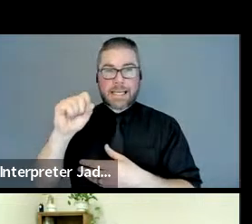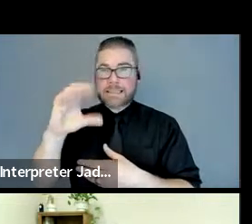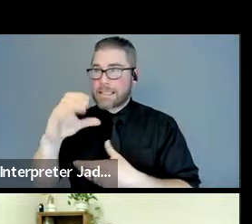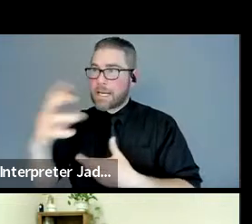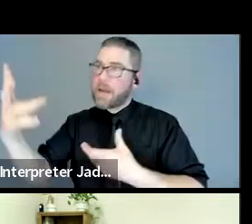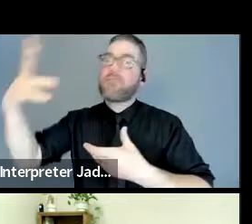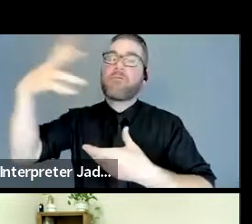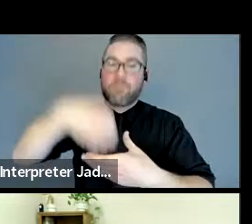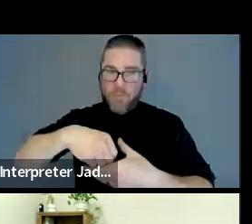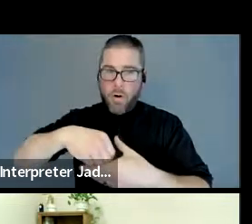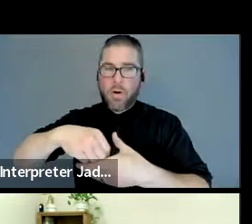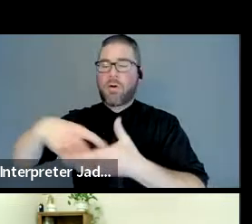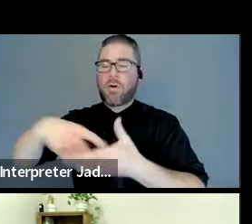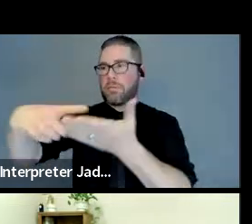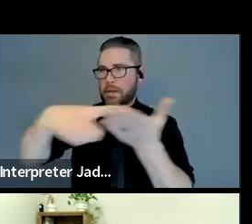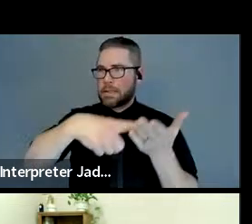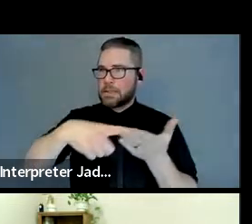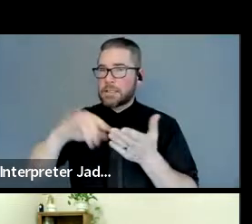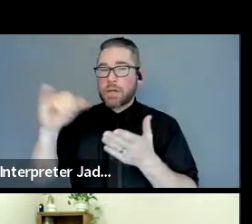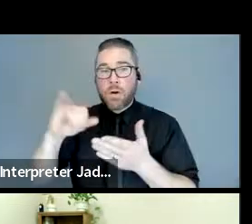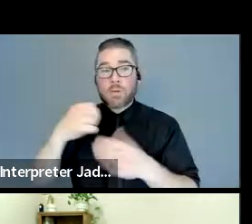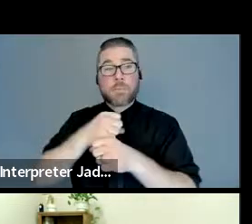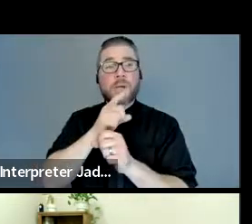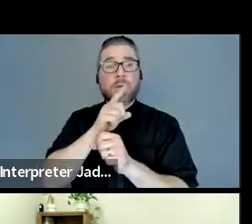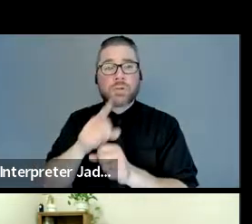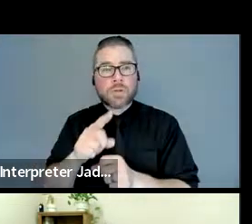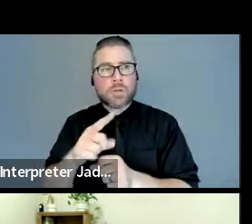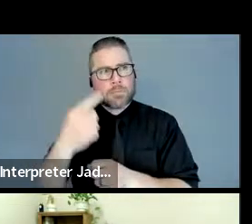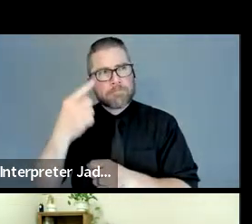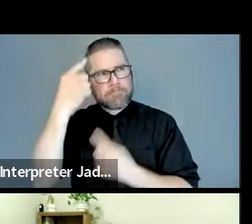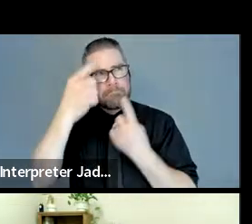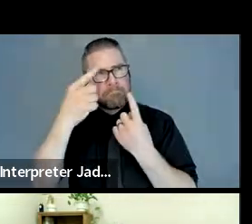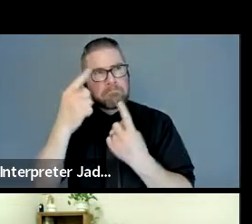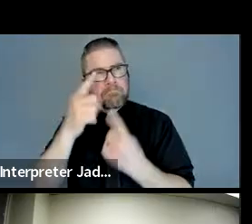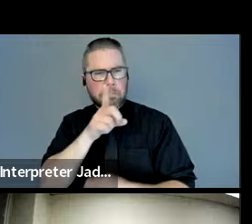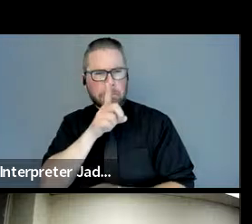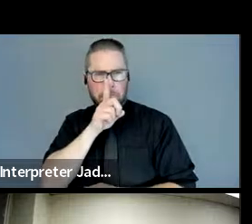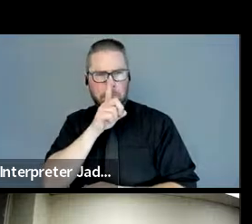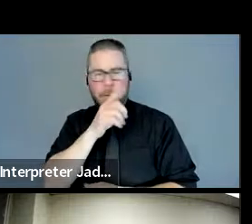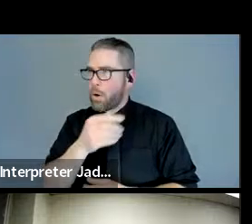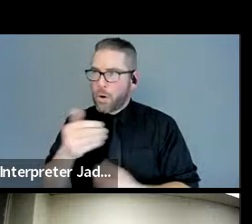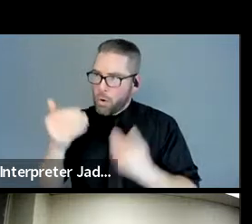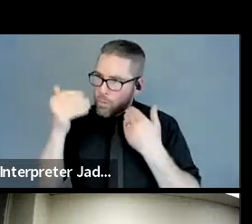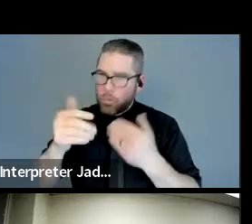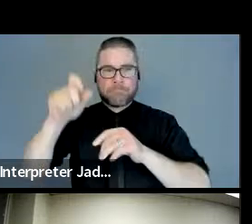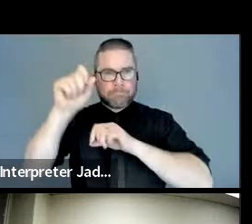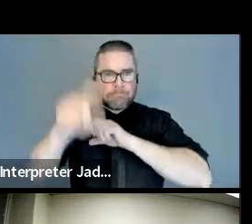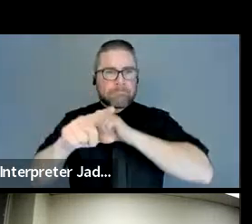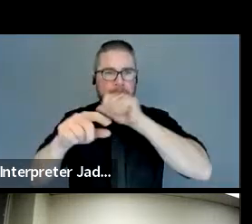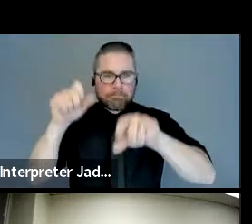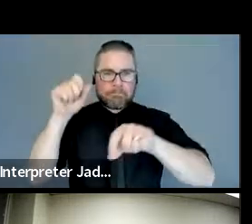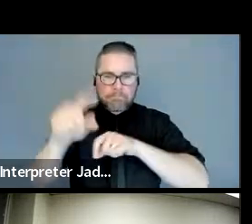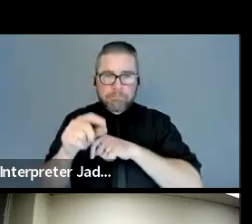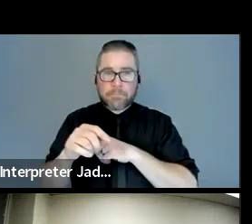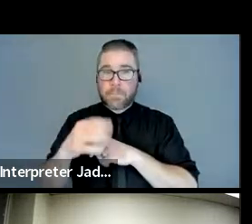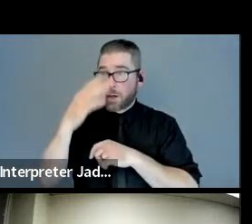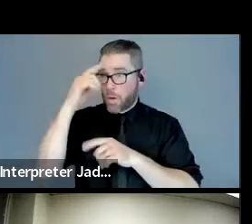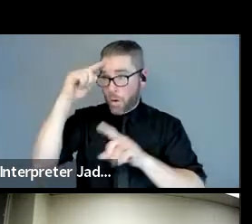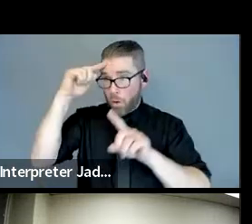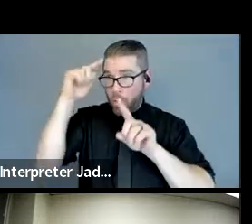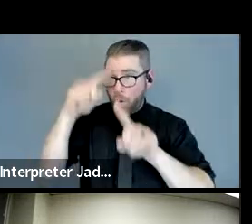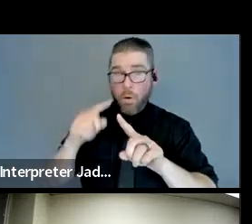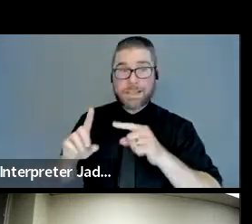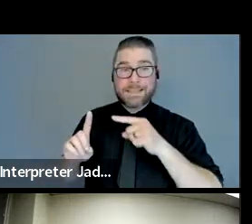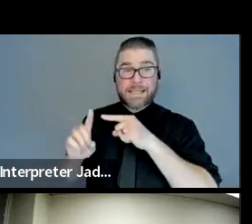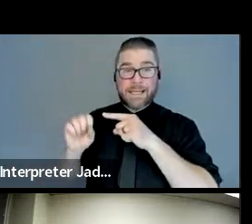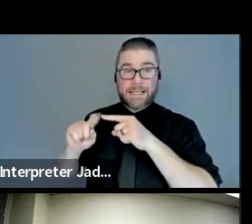clarification with the intention of knowing that after Stephanie is done with the presentation and overview, that we have answered all your questions and we're